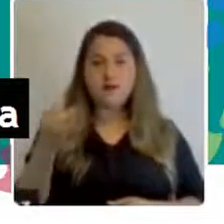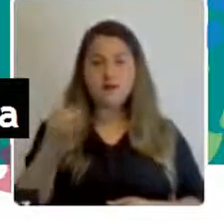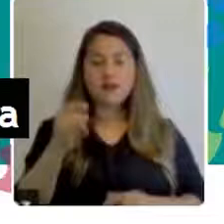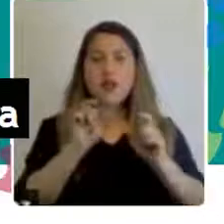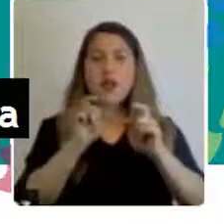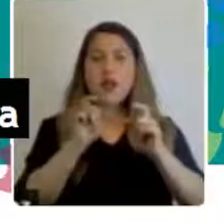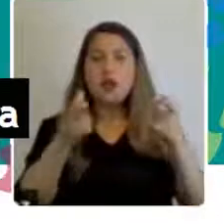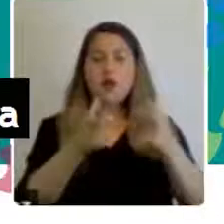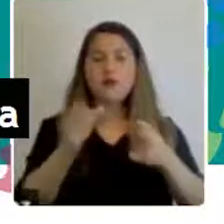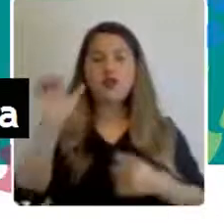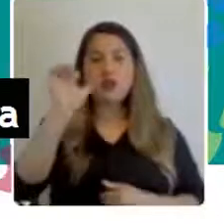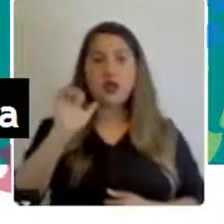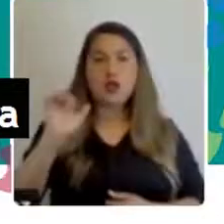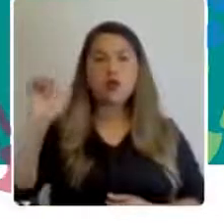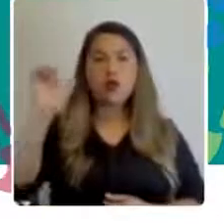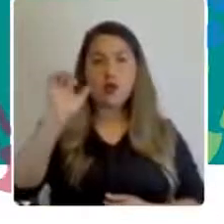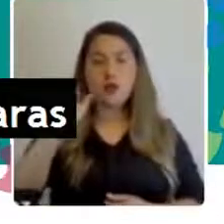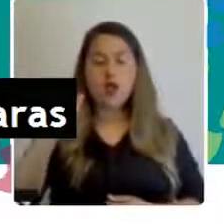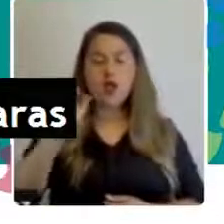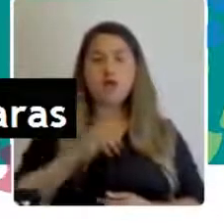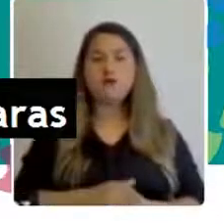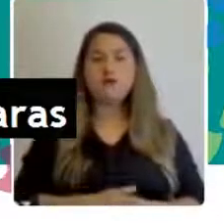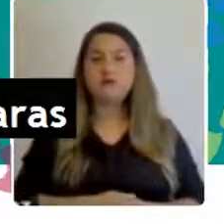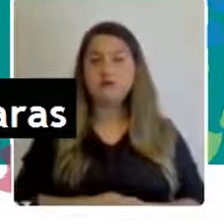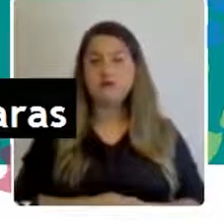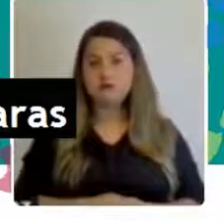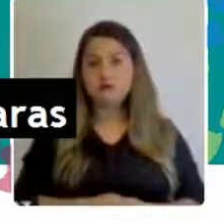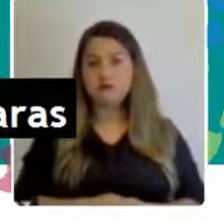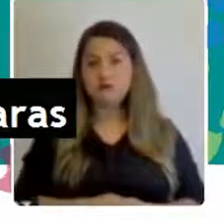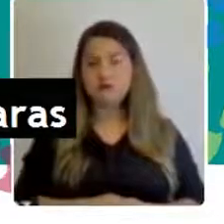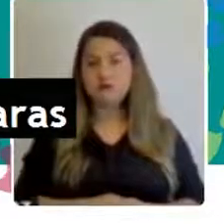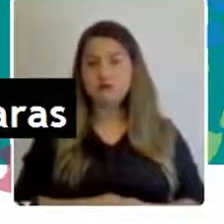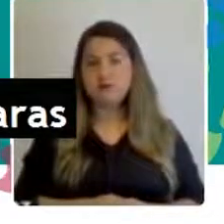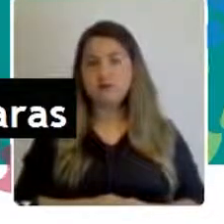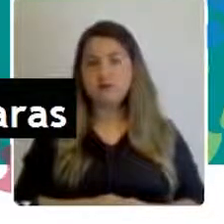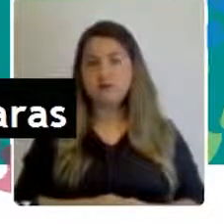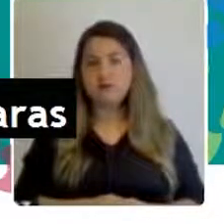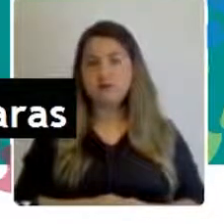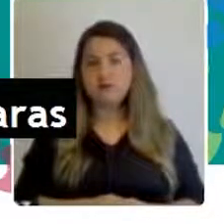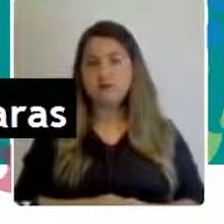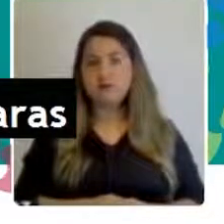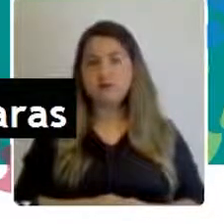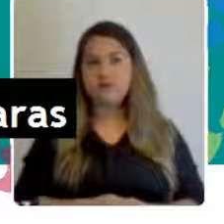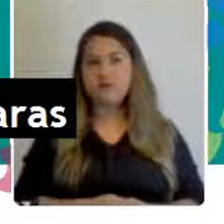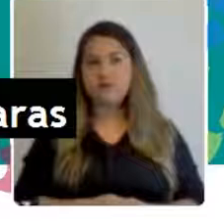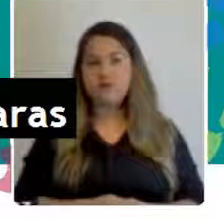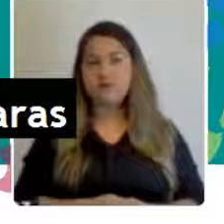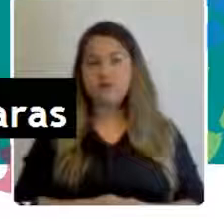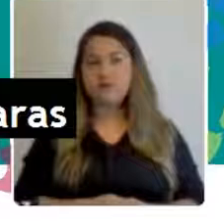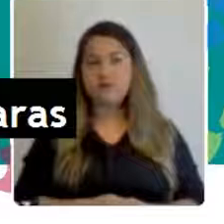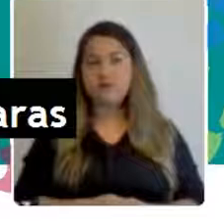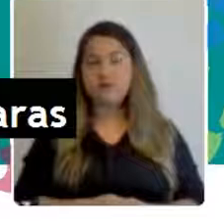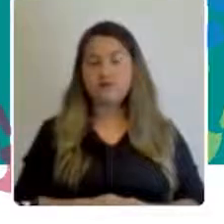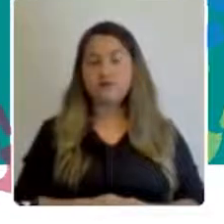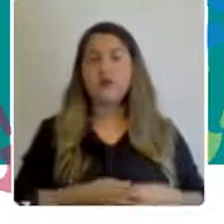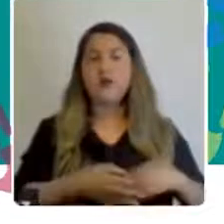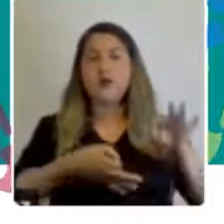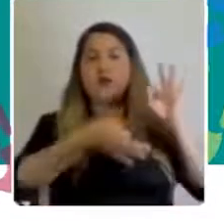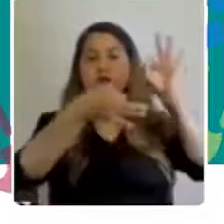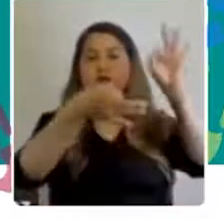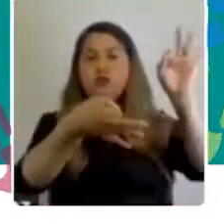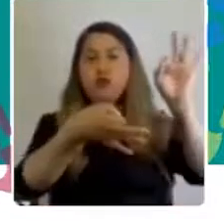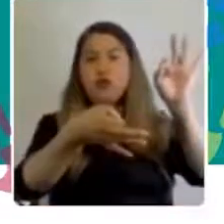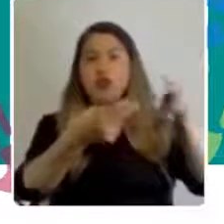released an important document and said that rare diseases are a European challenge,